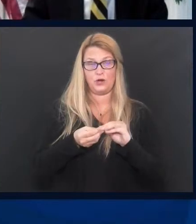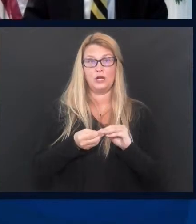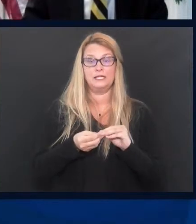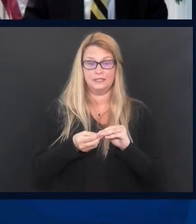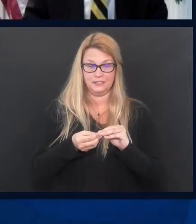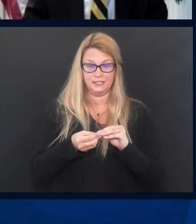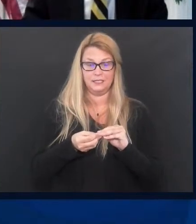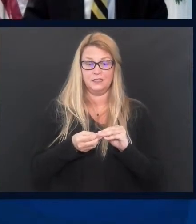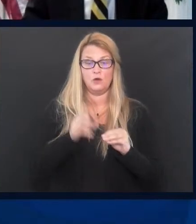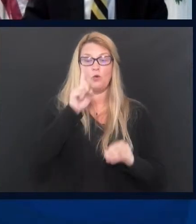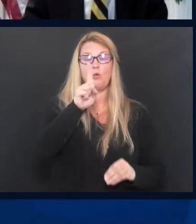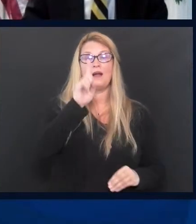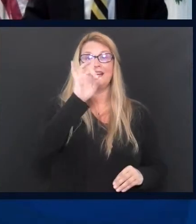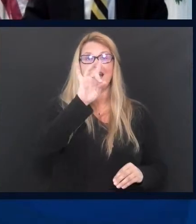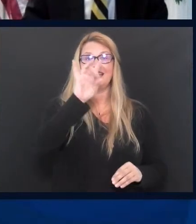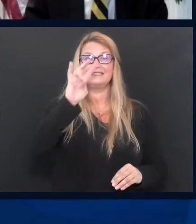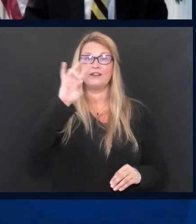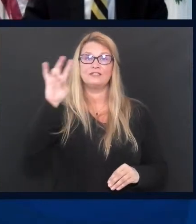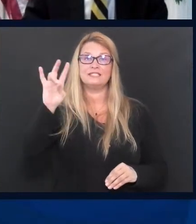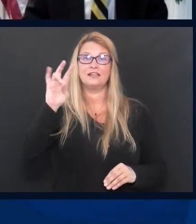also